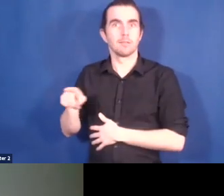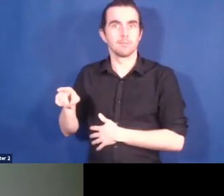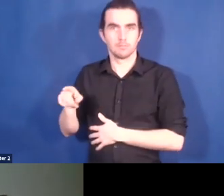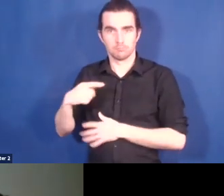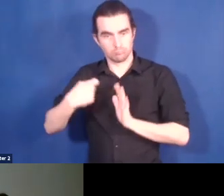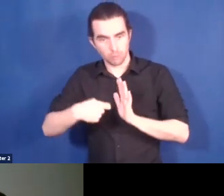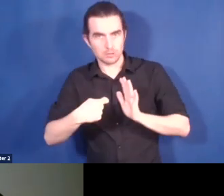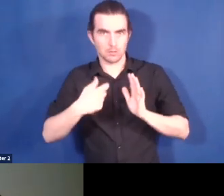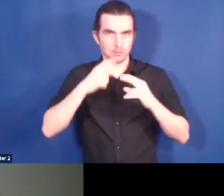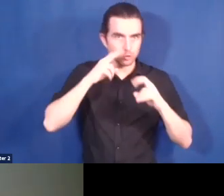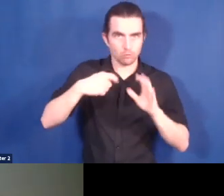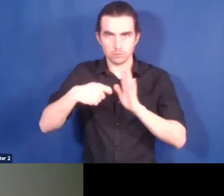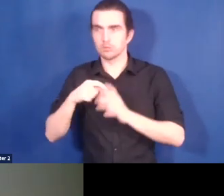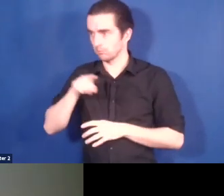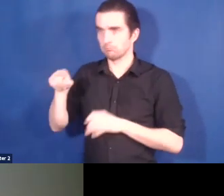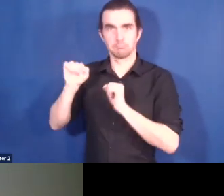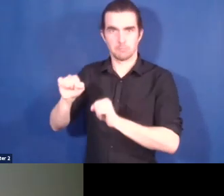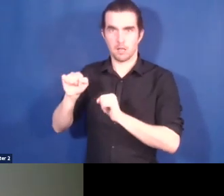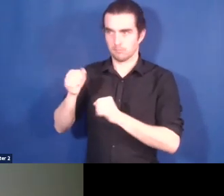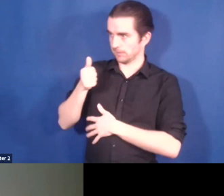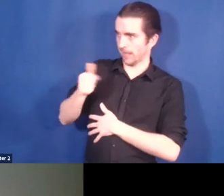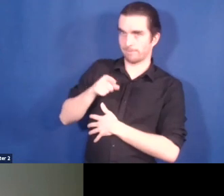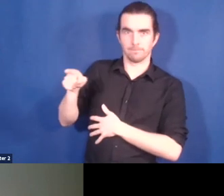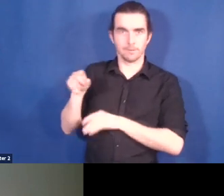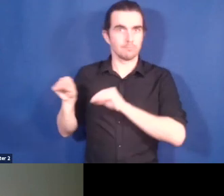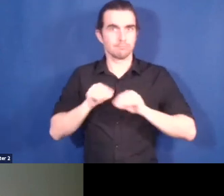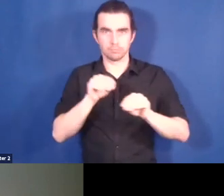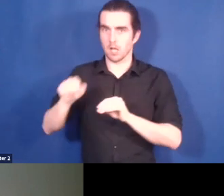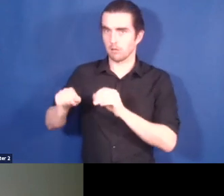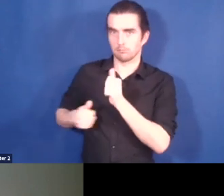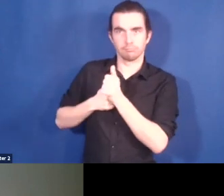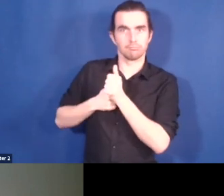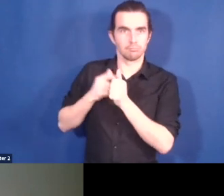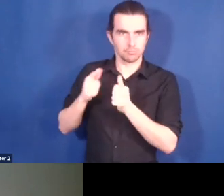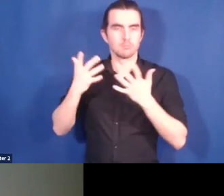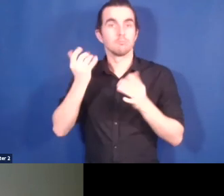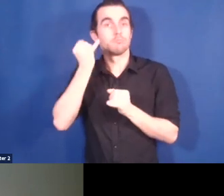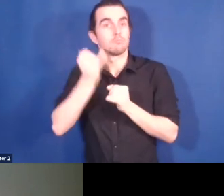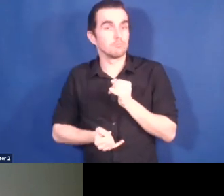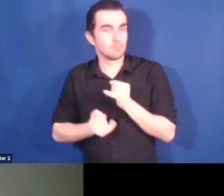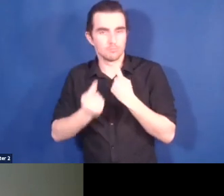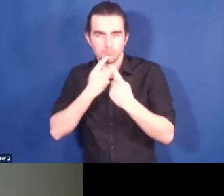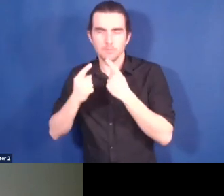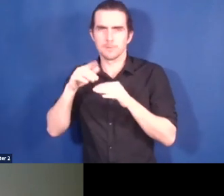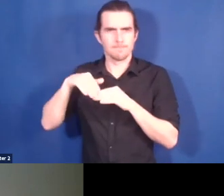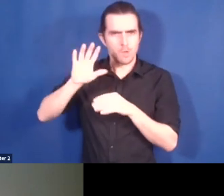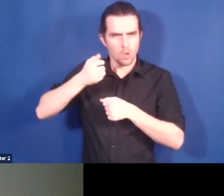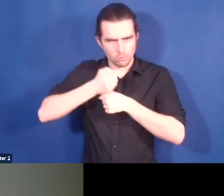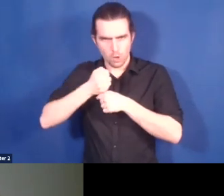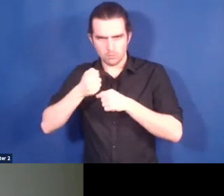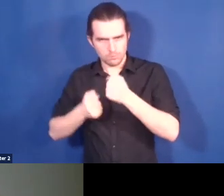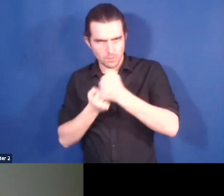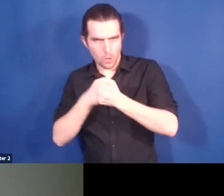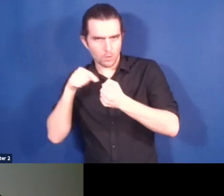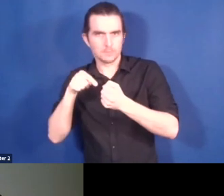well as capacity building efforts for governments. Help us understand at a global level in this 3-year period and beyond